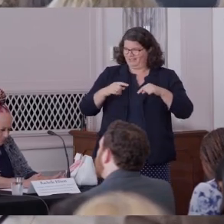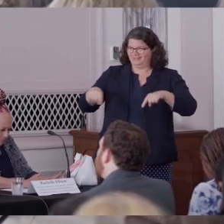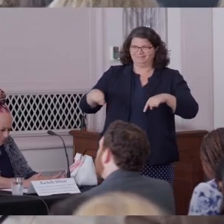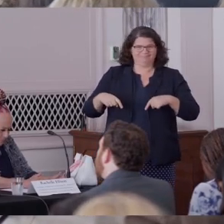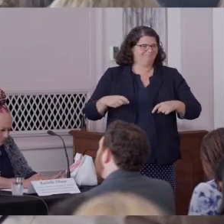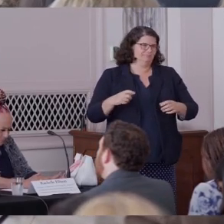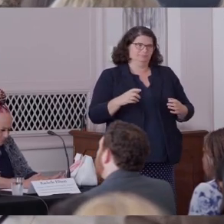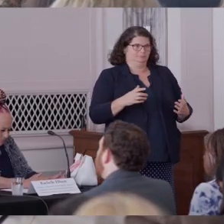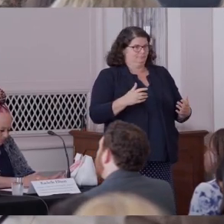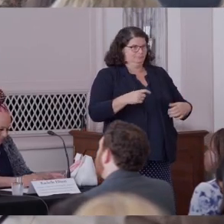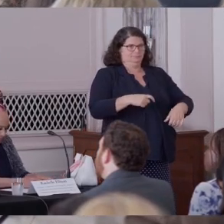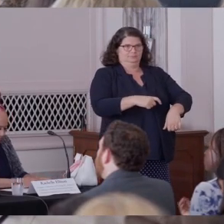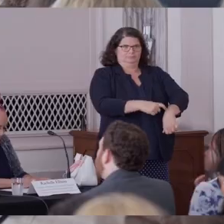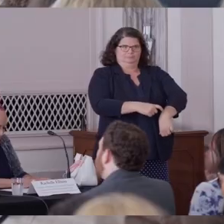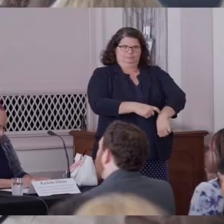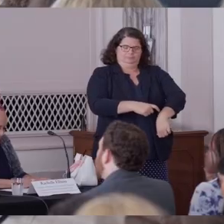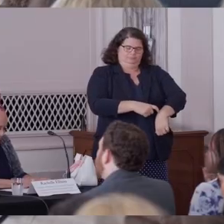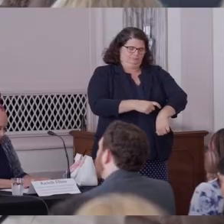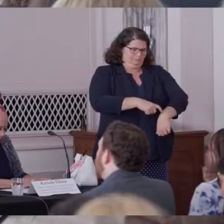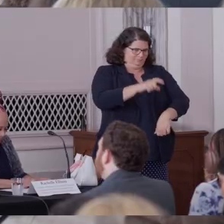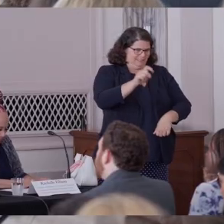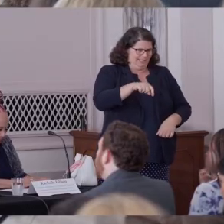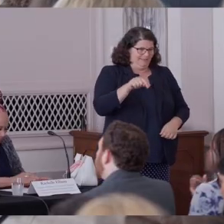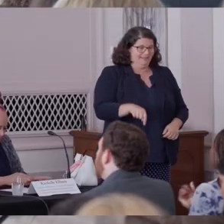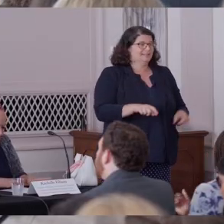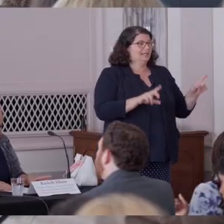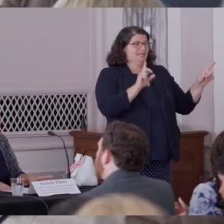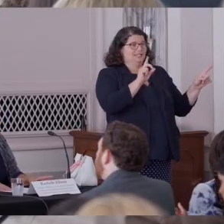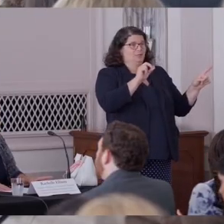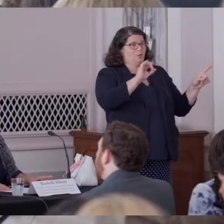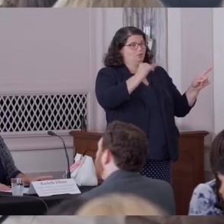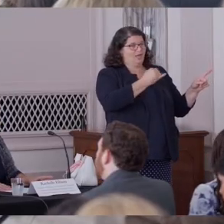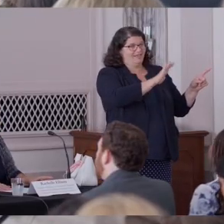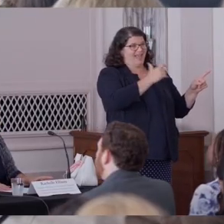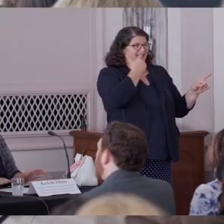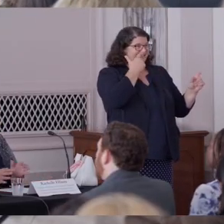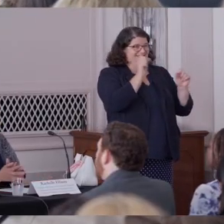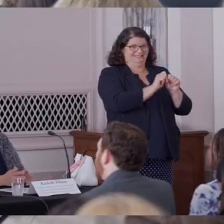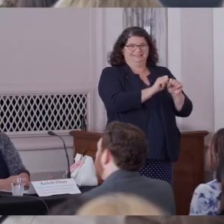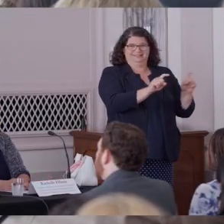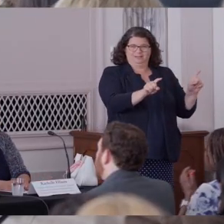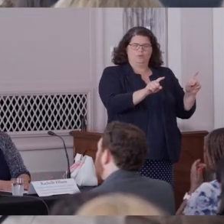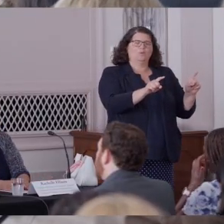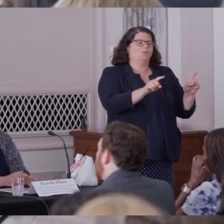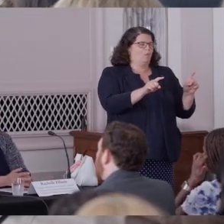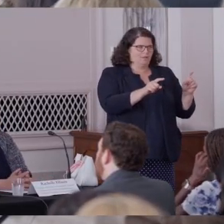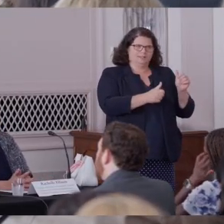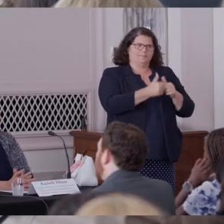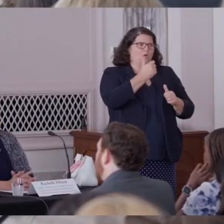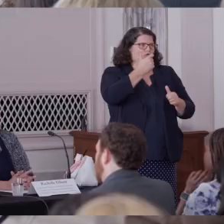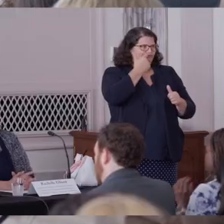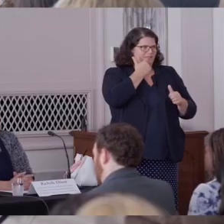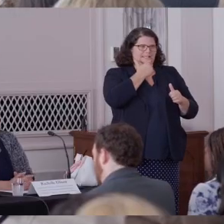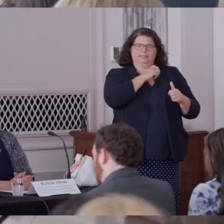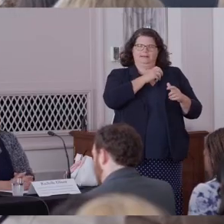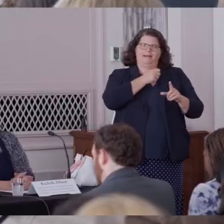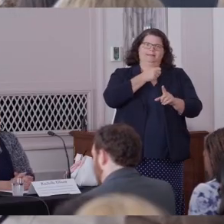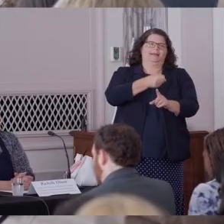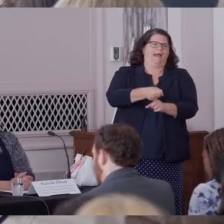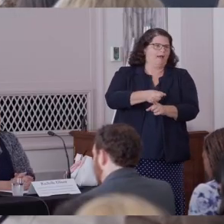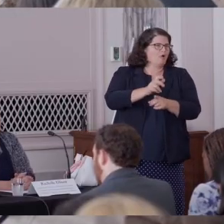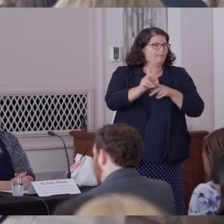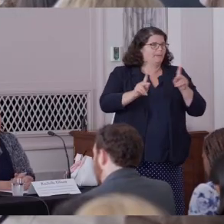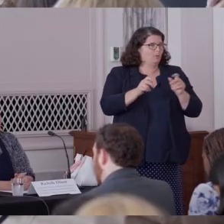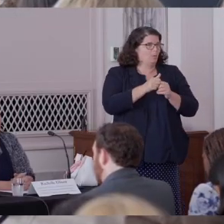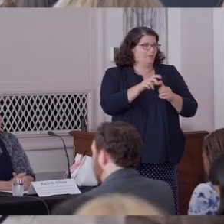week's DOJ memo was just the latest in a series of attacks on unhoused people and people with disabilities. Almost